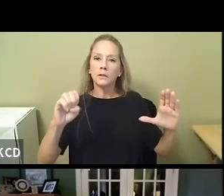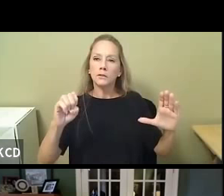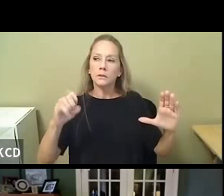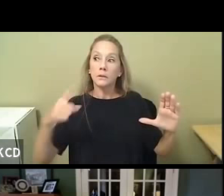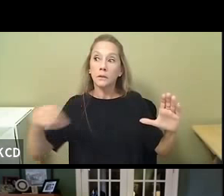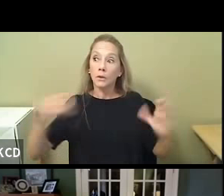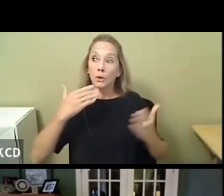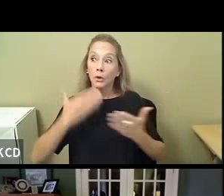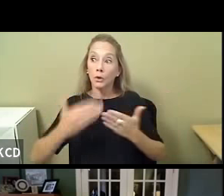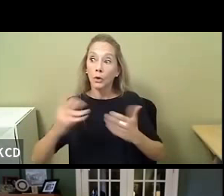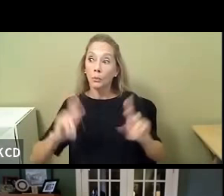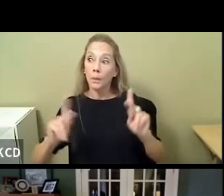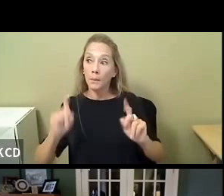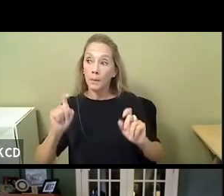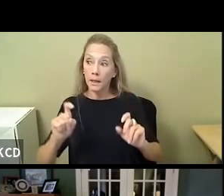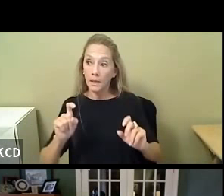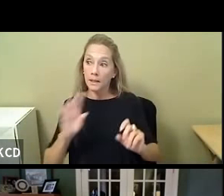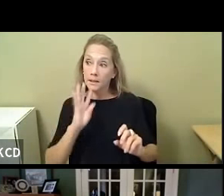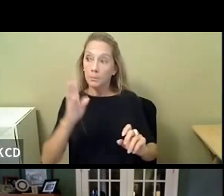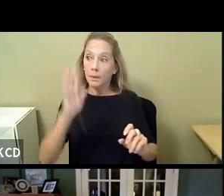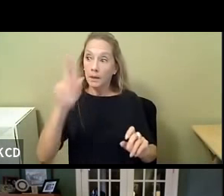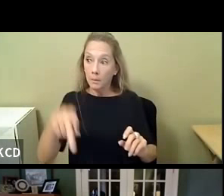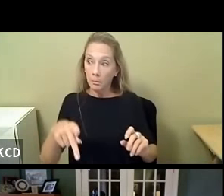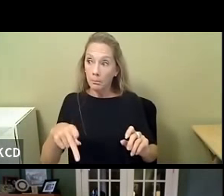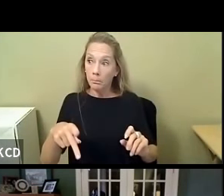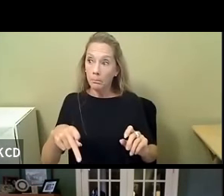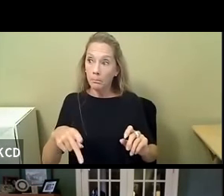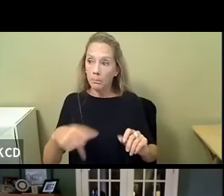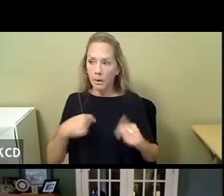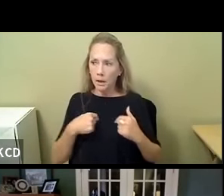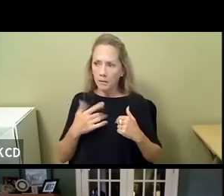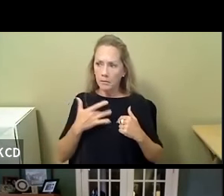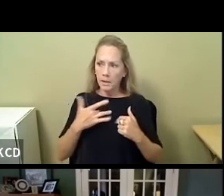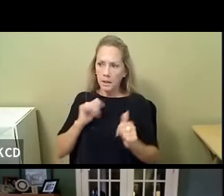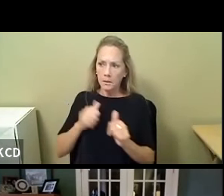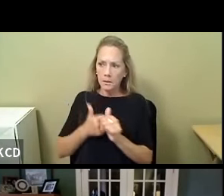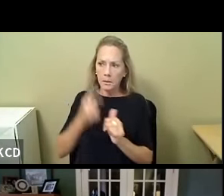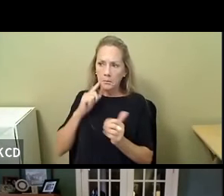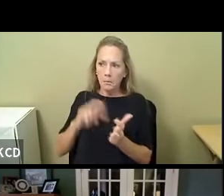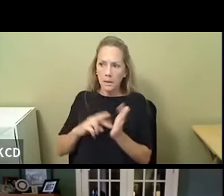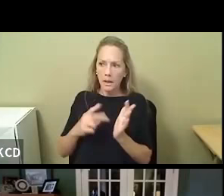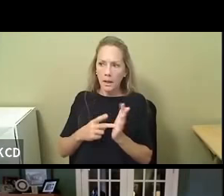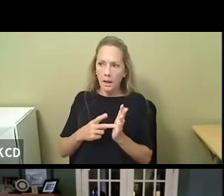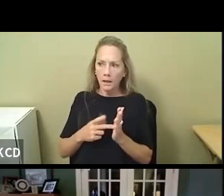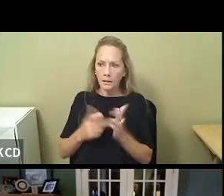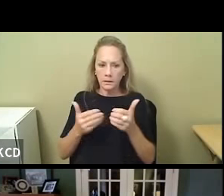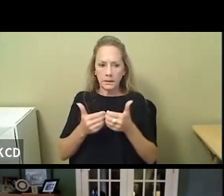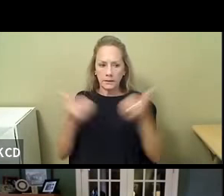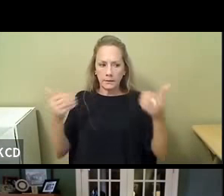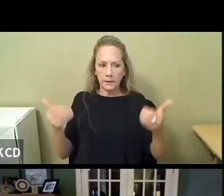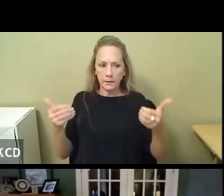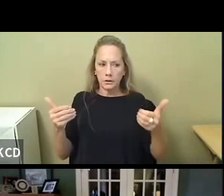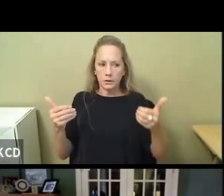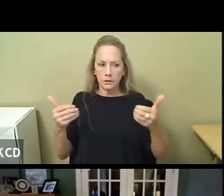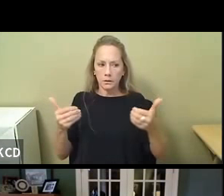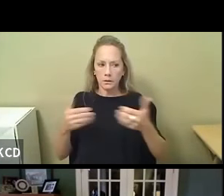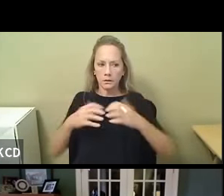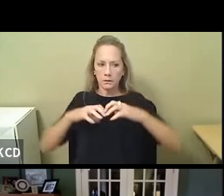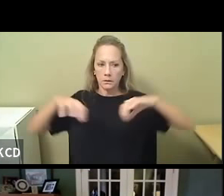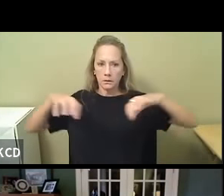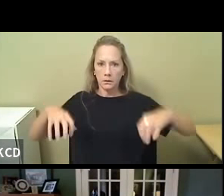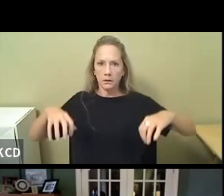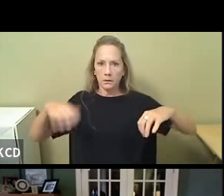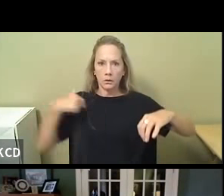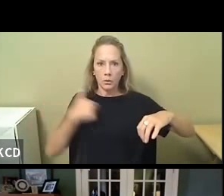need to speak up and fight implies that there is a division, that we are not on the side of